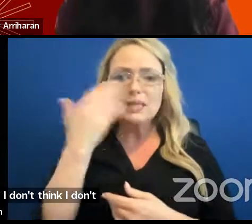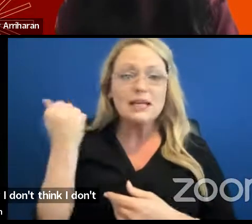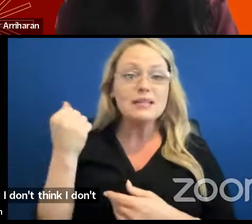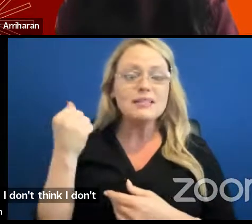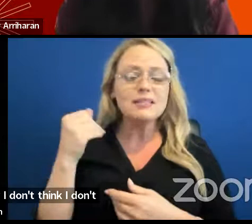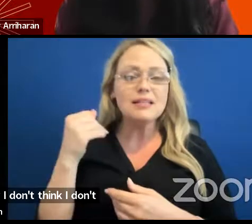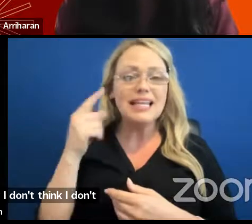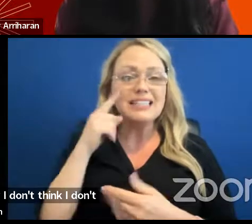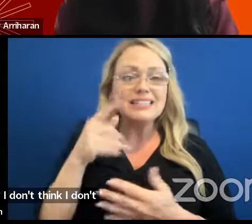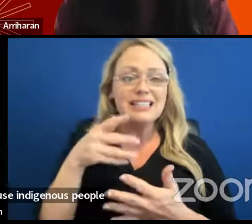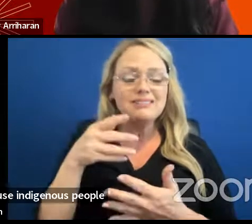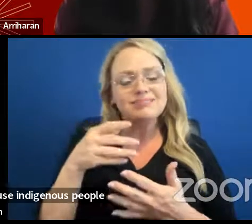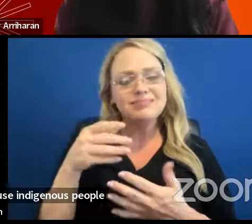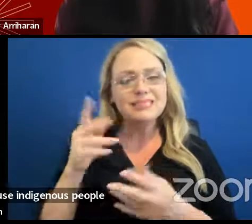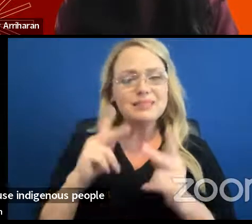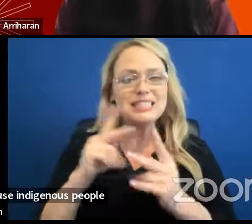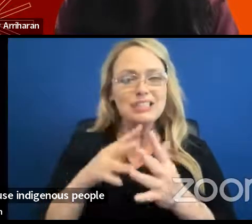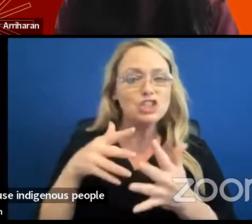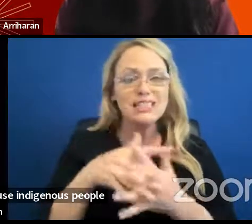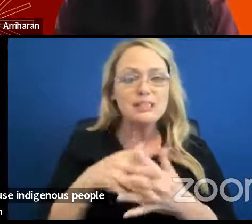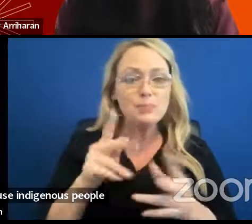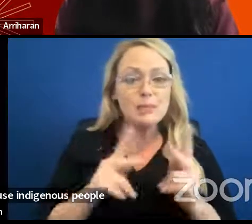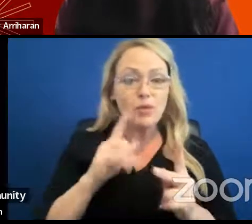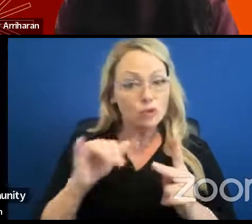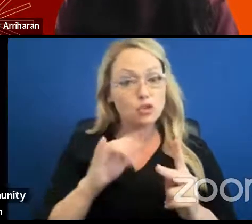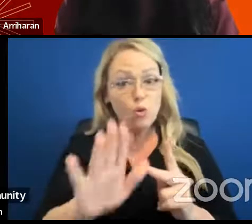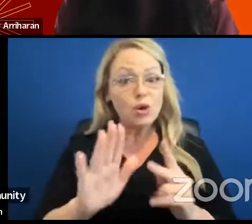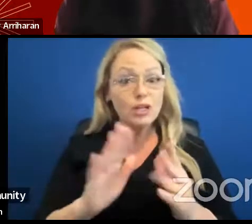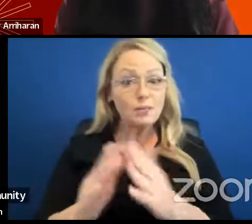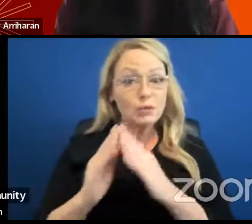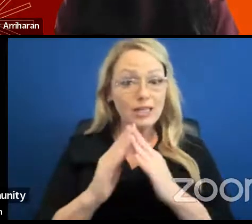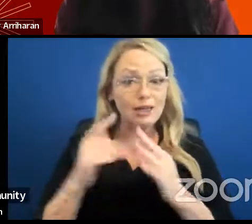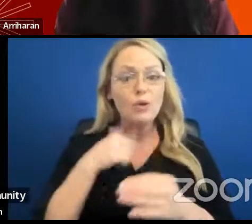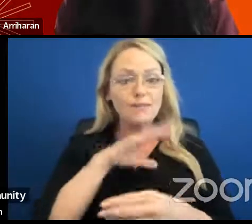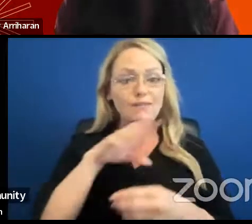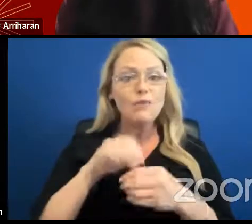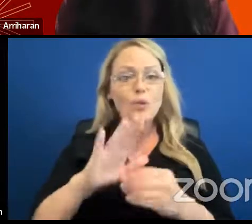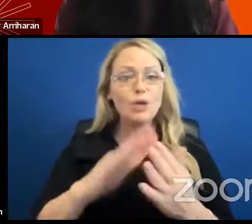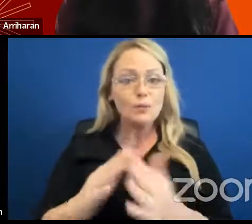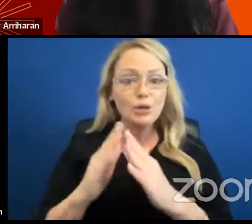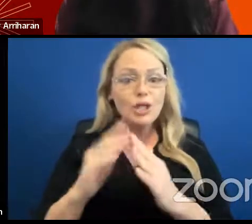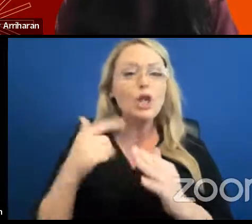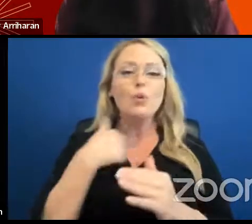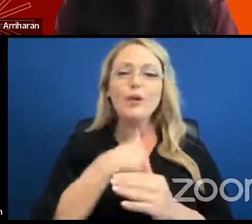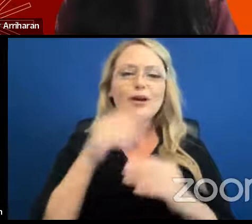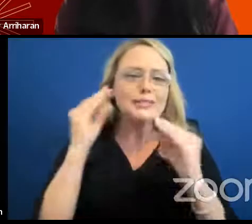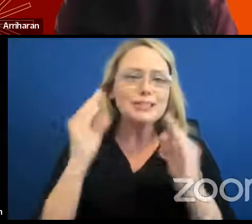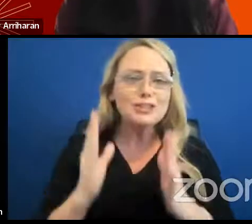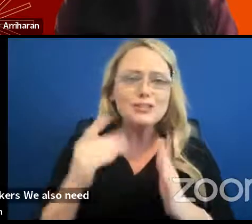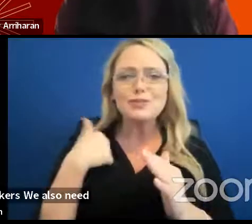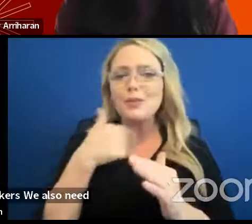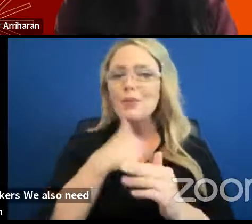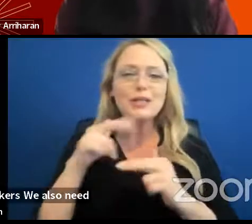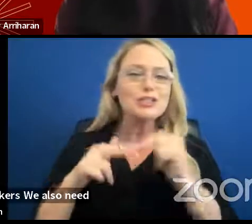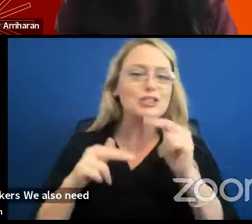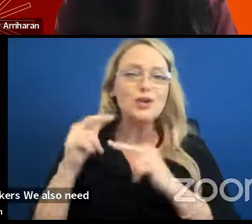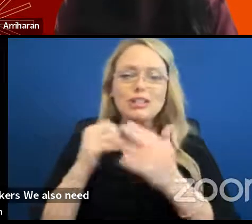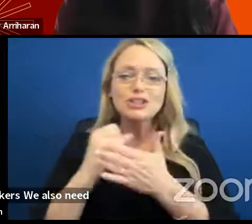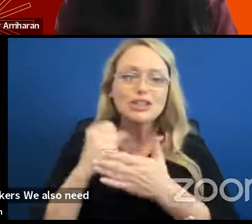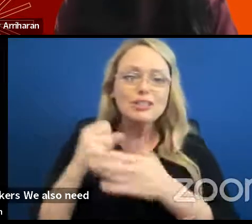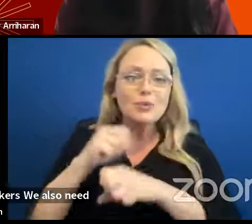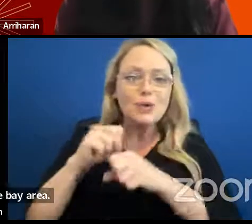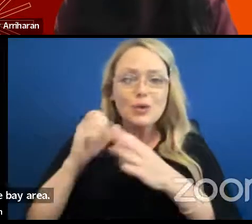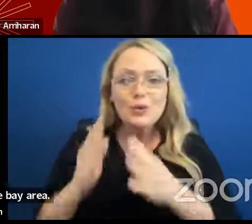your community, right? We're teachers, yeah. We're construction workers. We also need affordable housing in the Bay Area. Like, it's not separate.